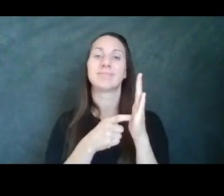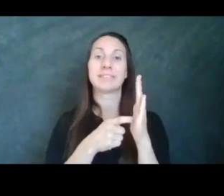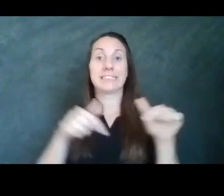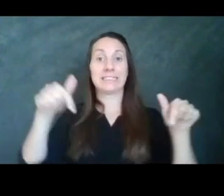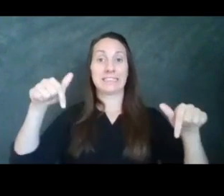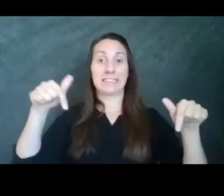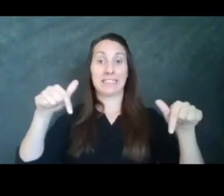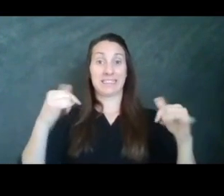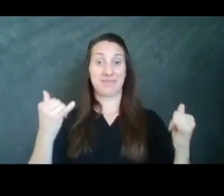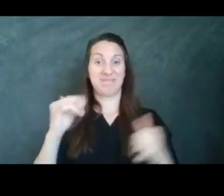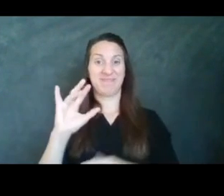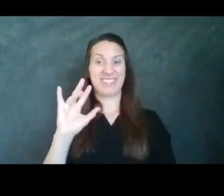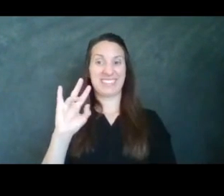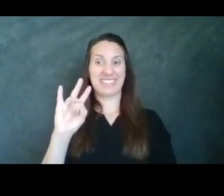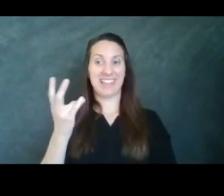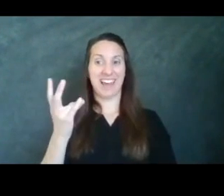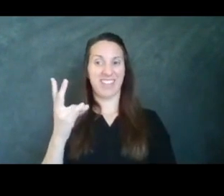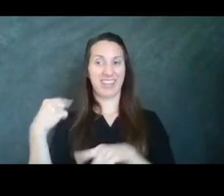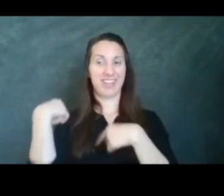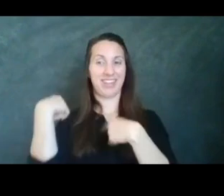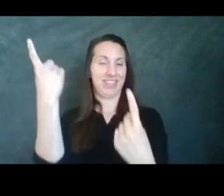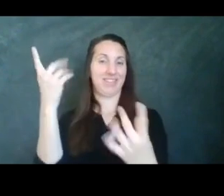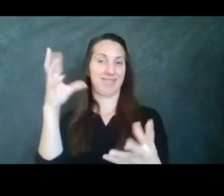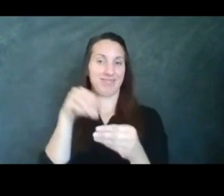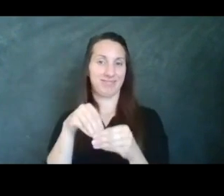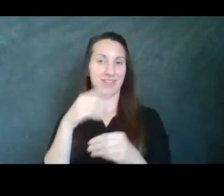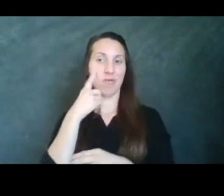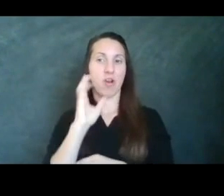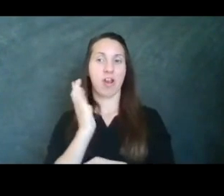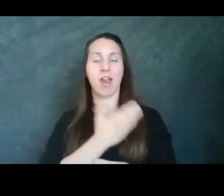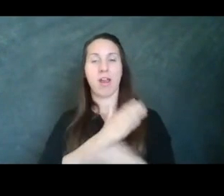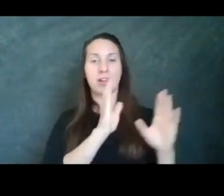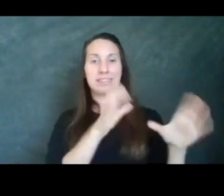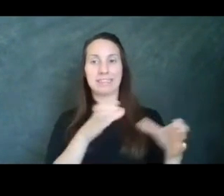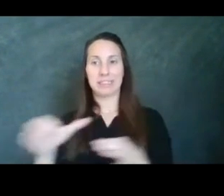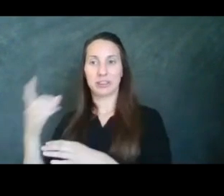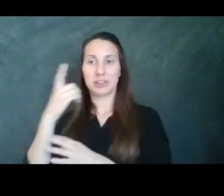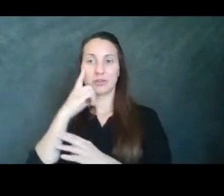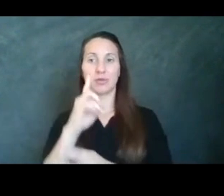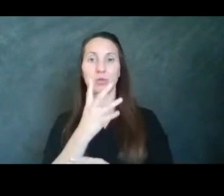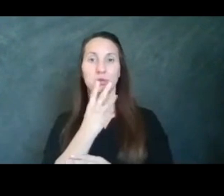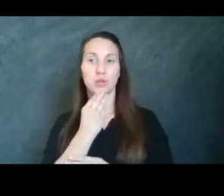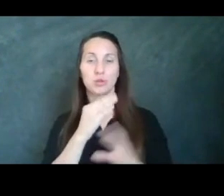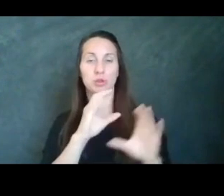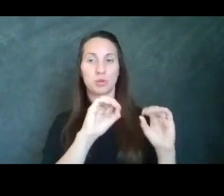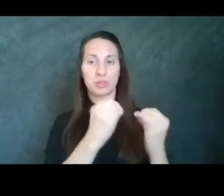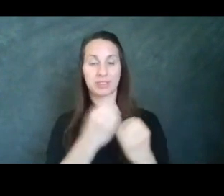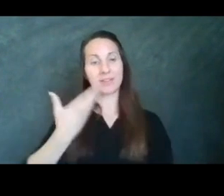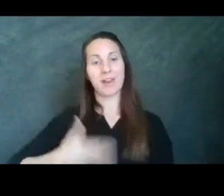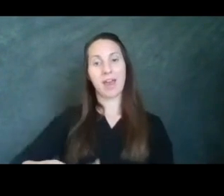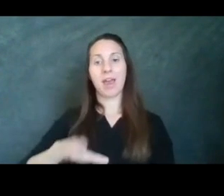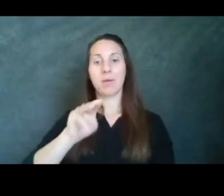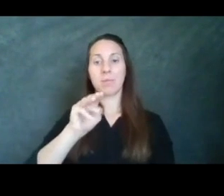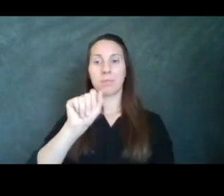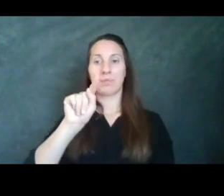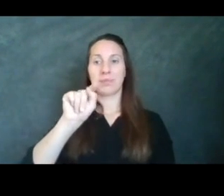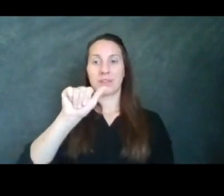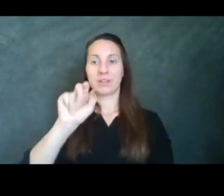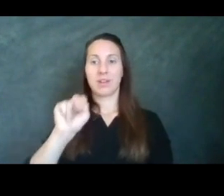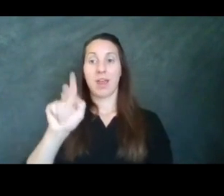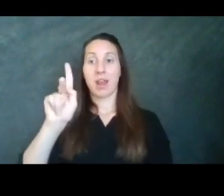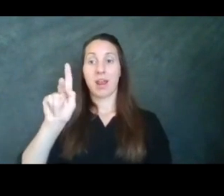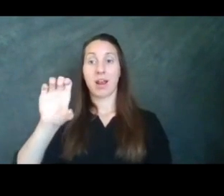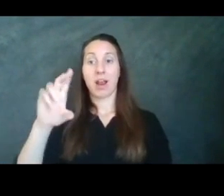in our series on inclusion for Jewish organizations. I'm Matan Koch. I'm the Director of Jewish Programming